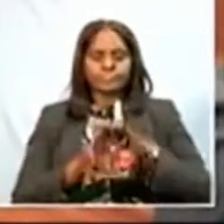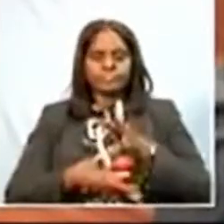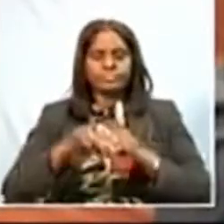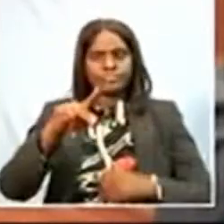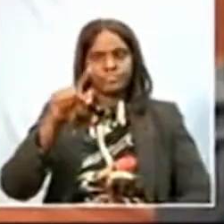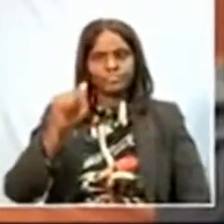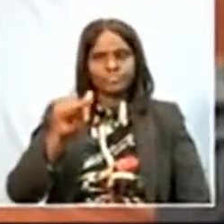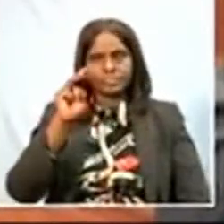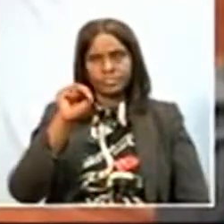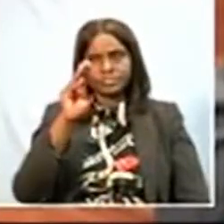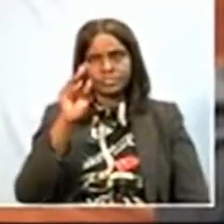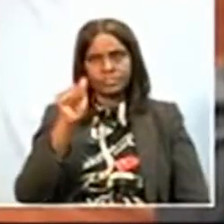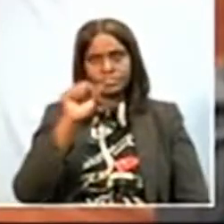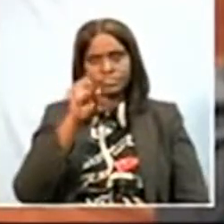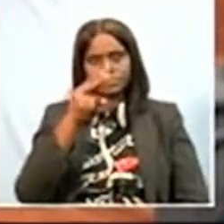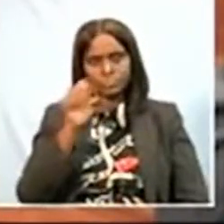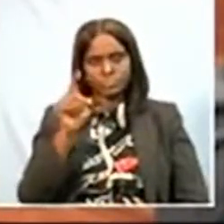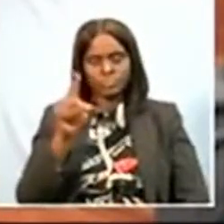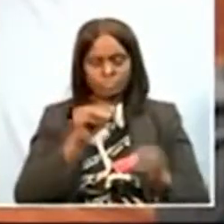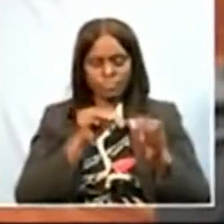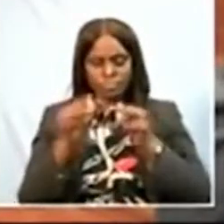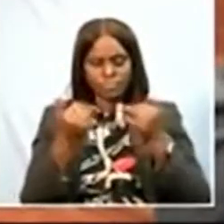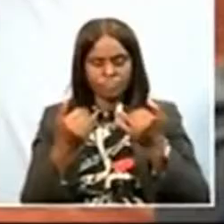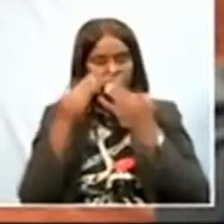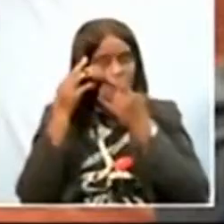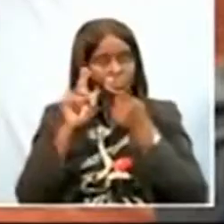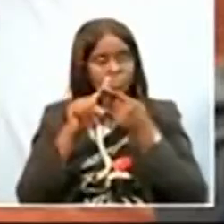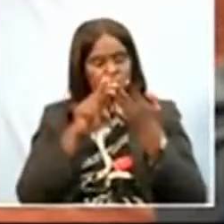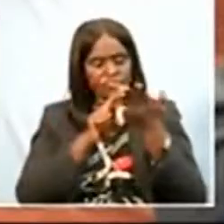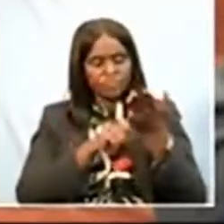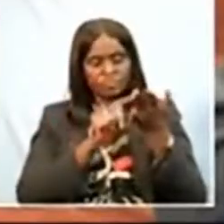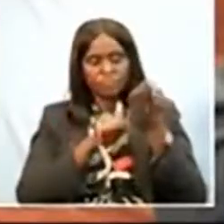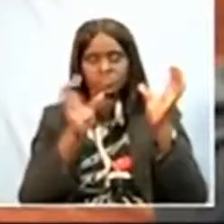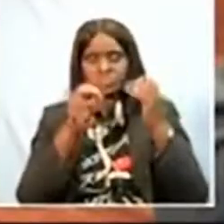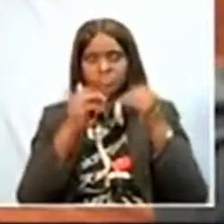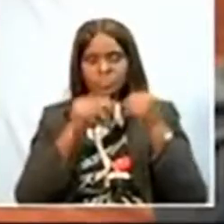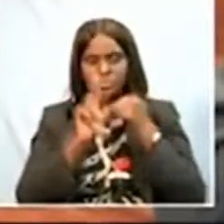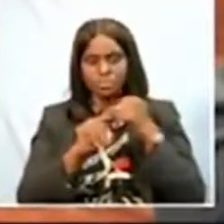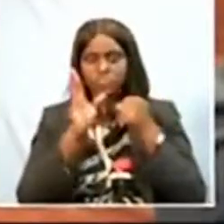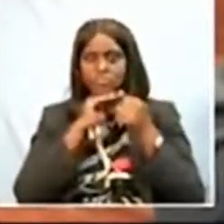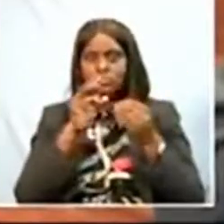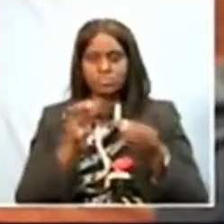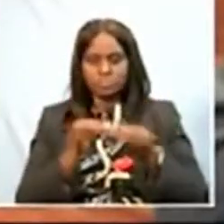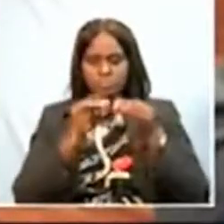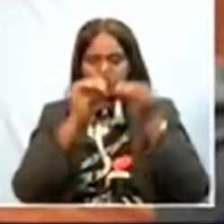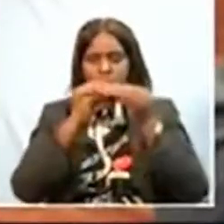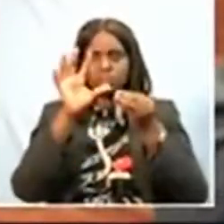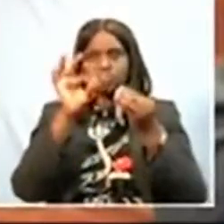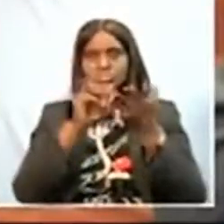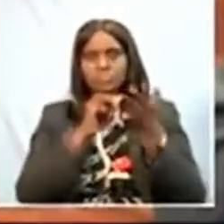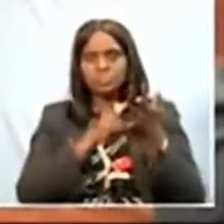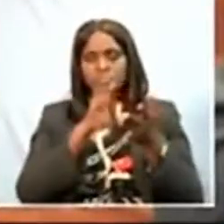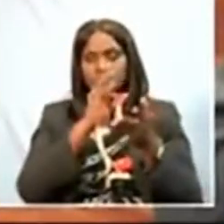Pambashe, management wishes to report that the Council has spent the total of